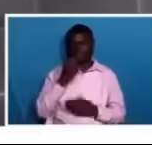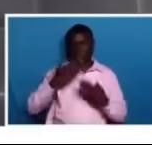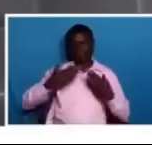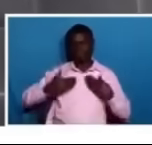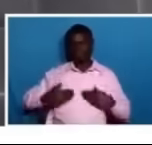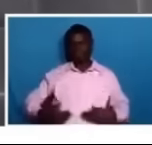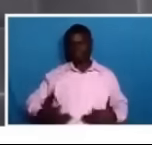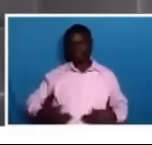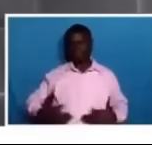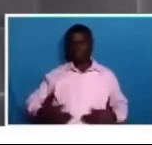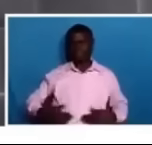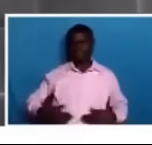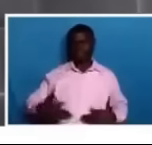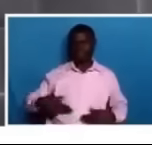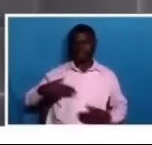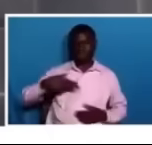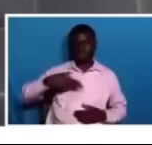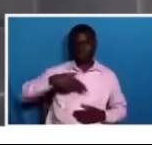Fuel prices